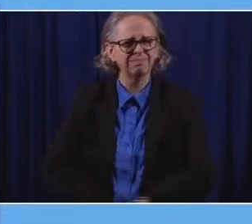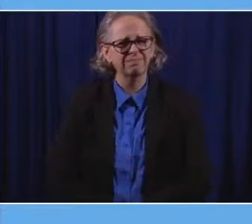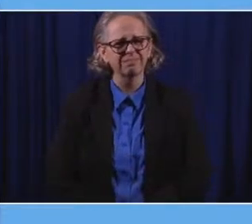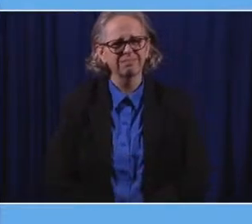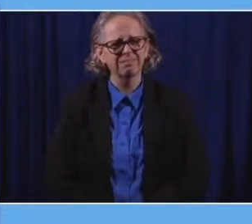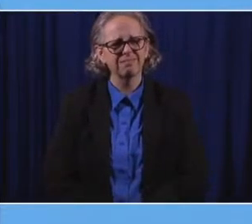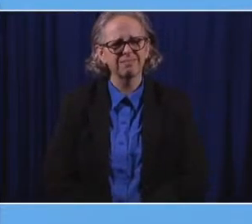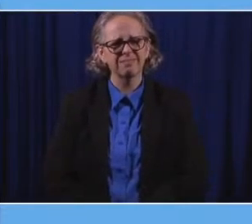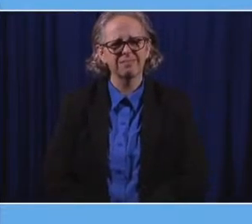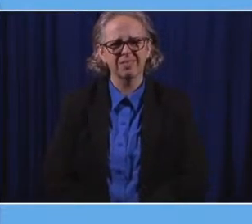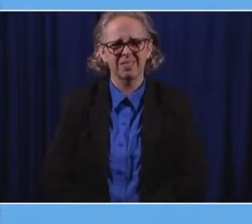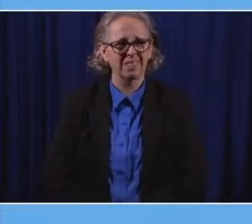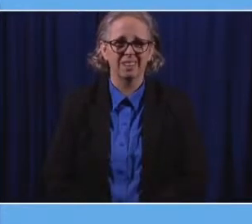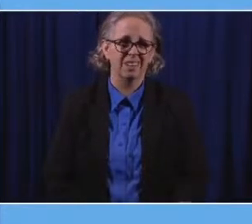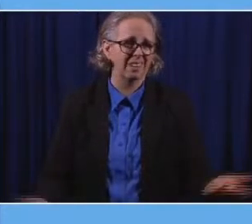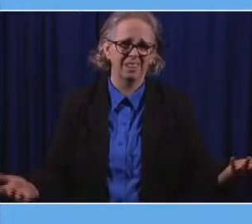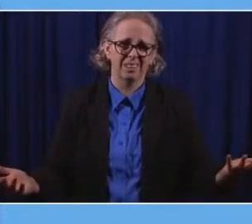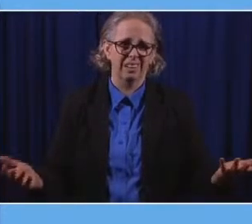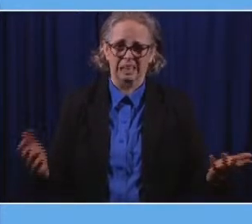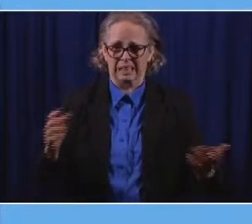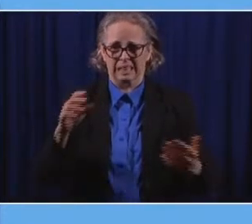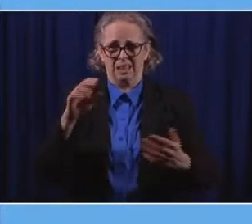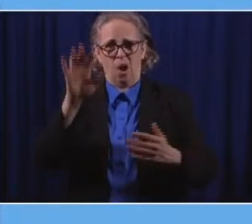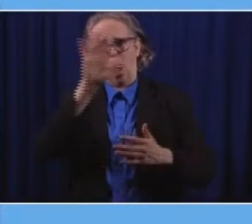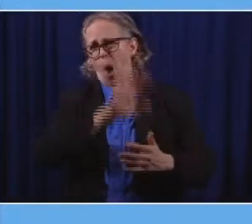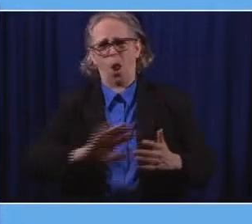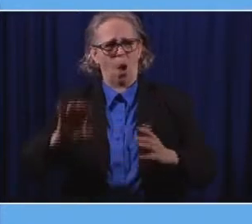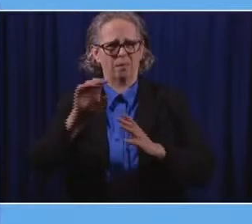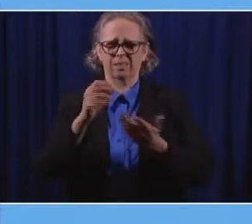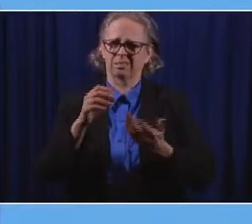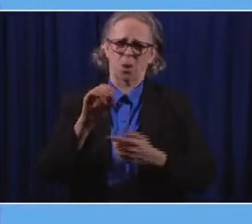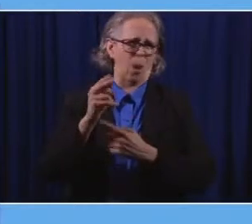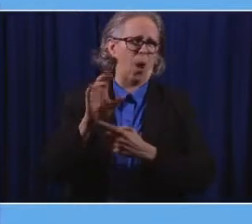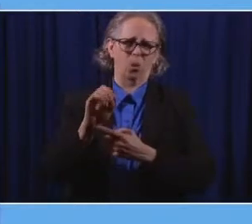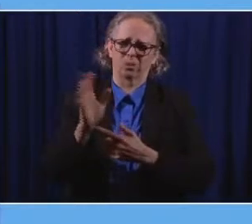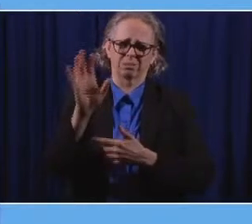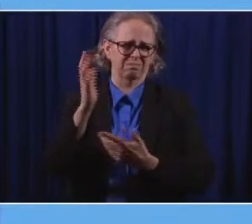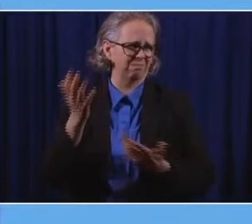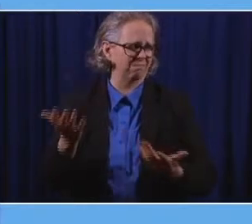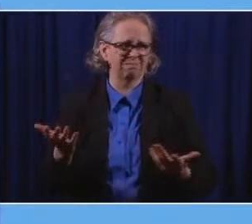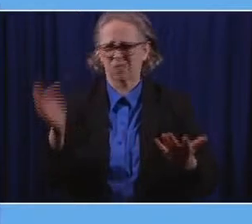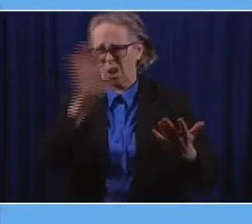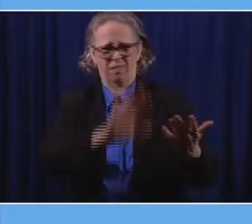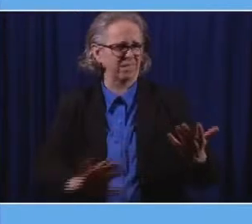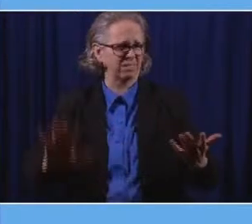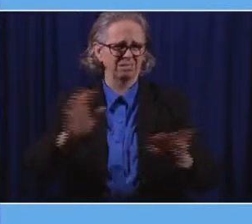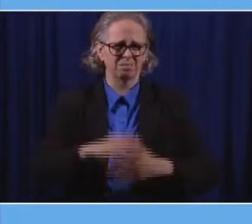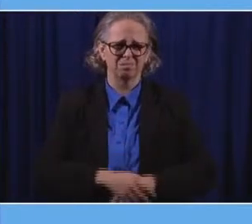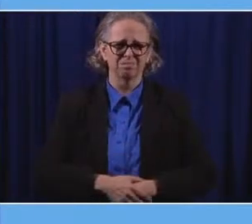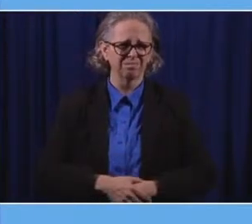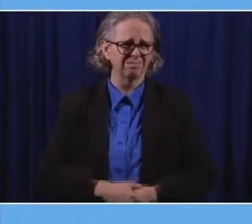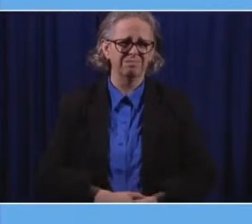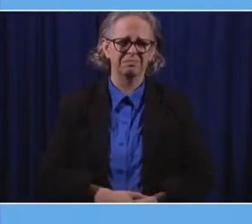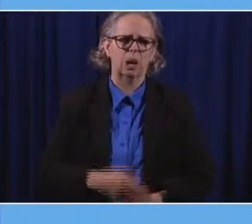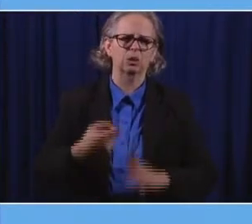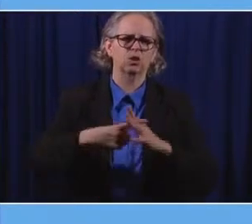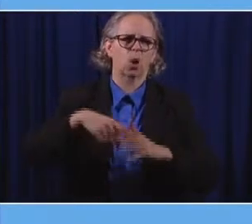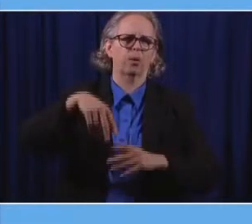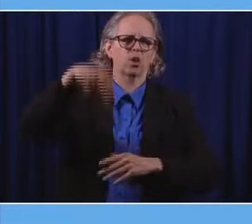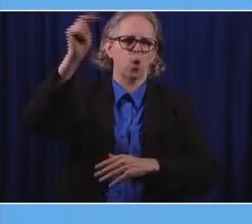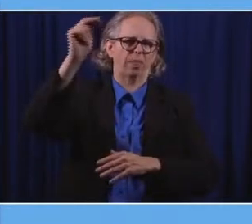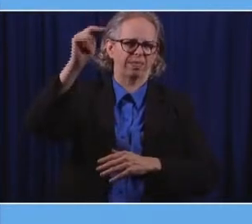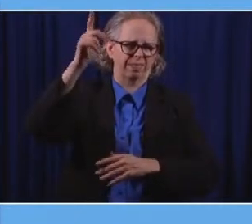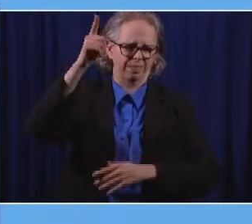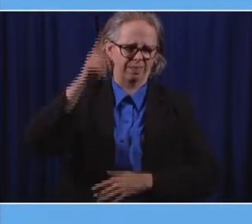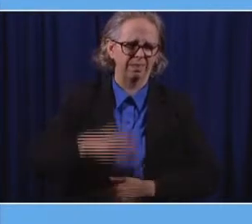continue to see this increase. But if you look at our top counties, again, you'll see that, the first 10 counties